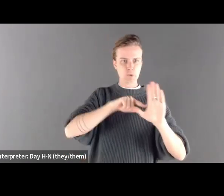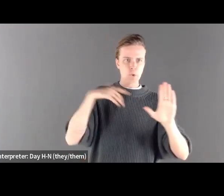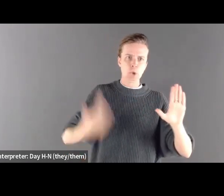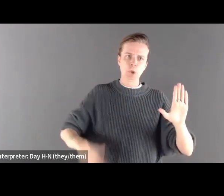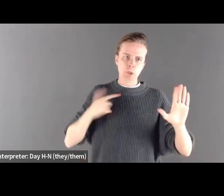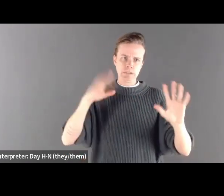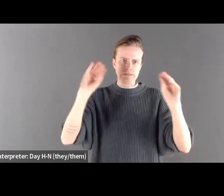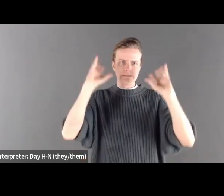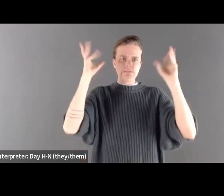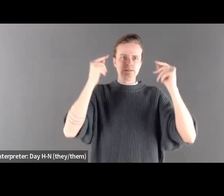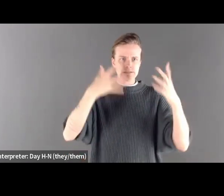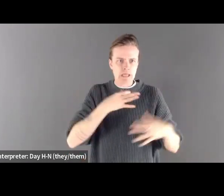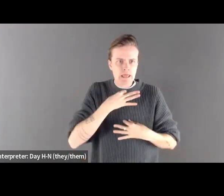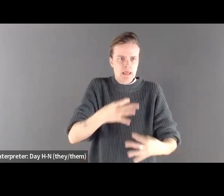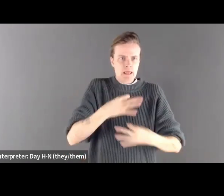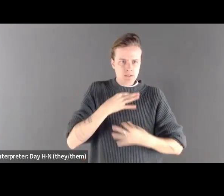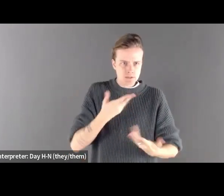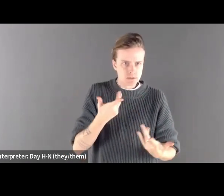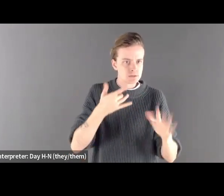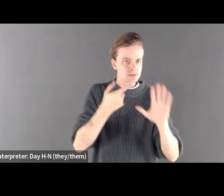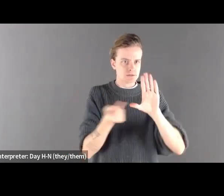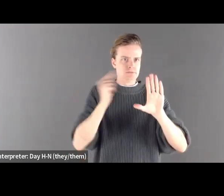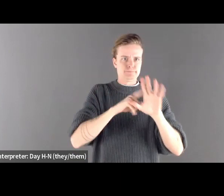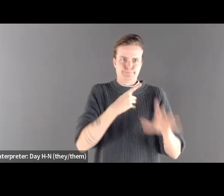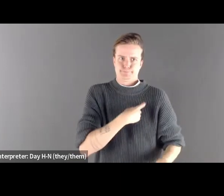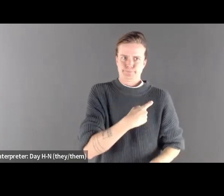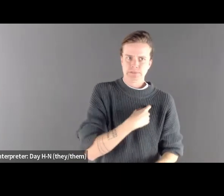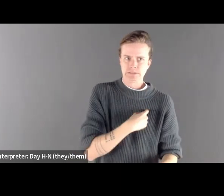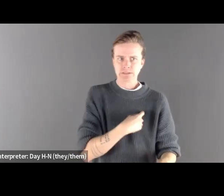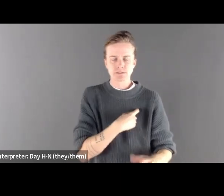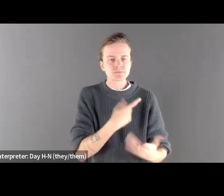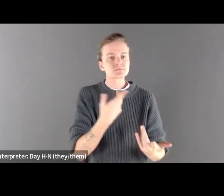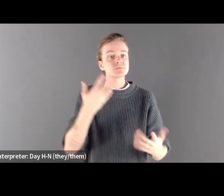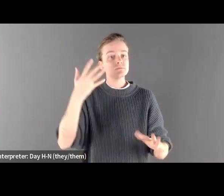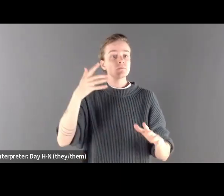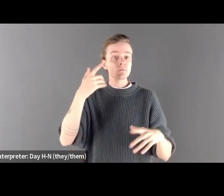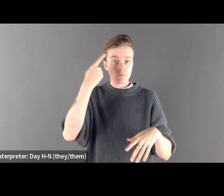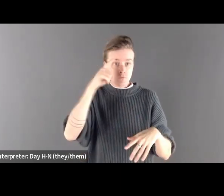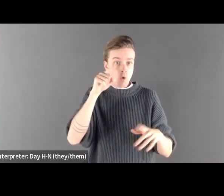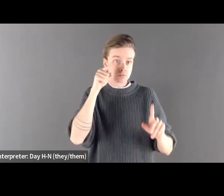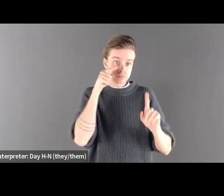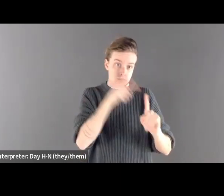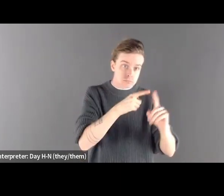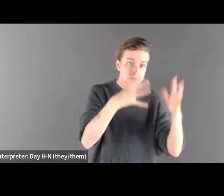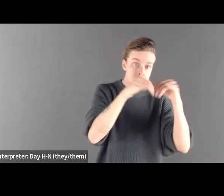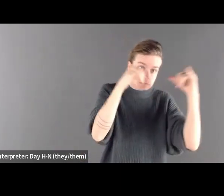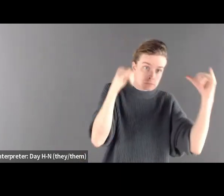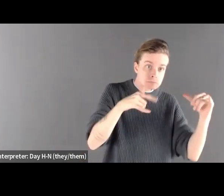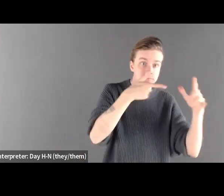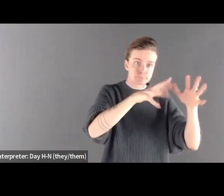for the organization themselves, but also for their beneficiaries, their